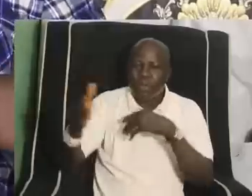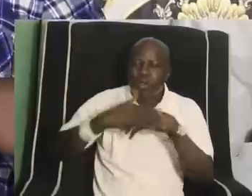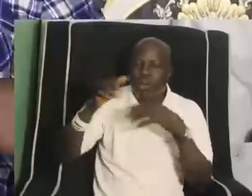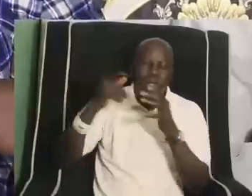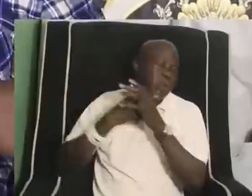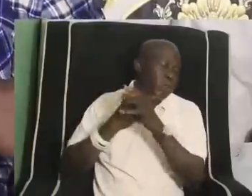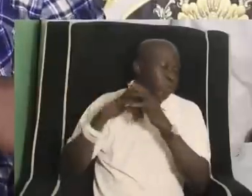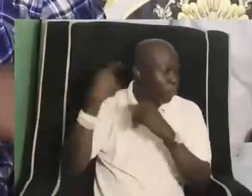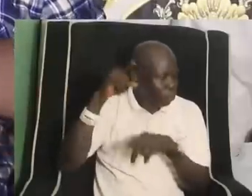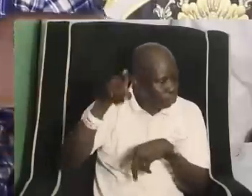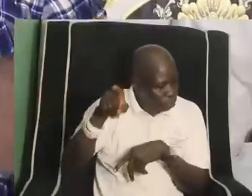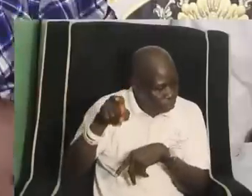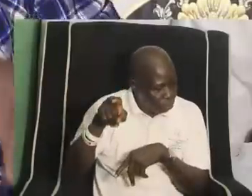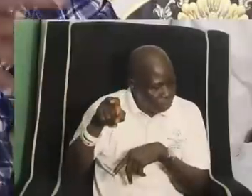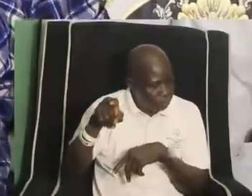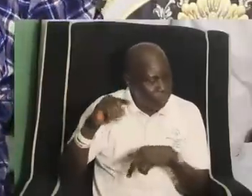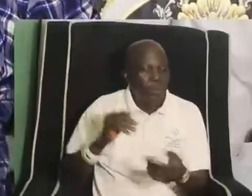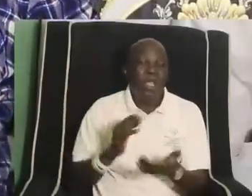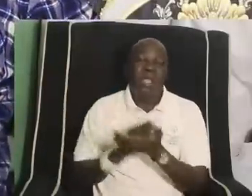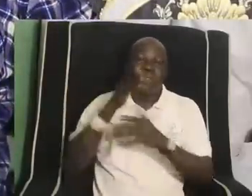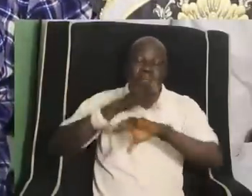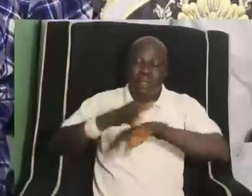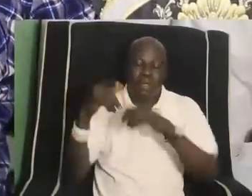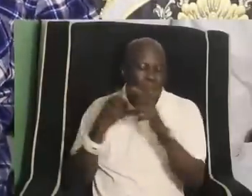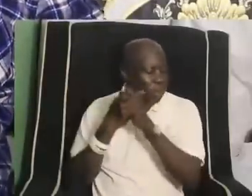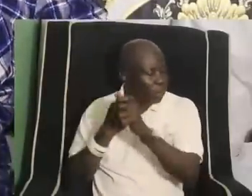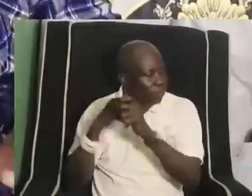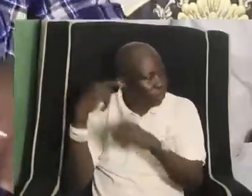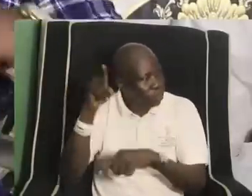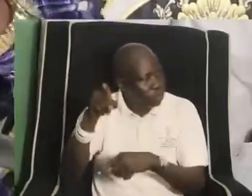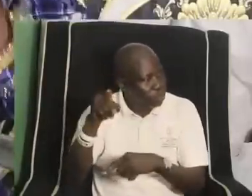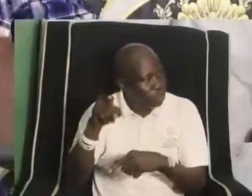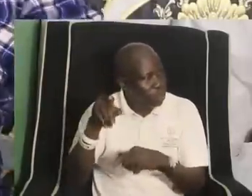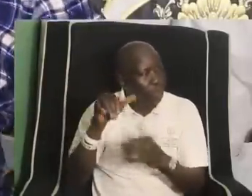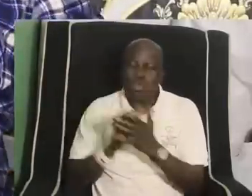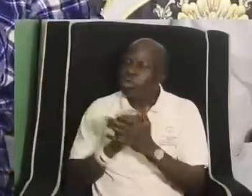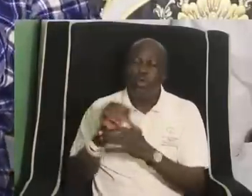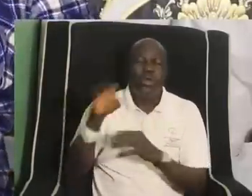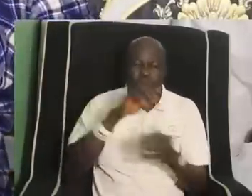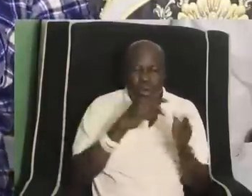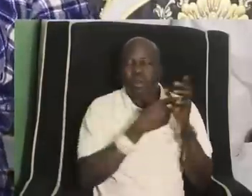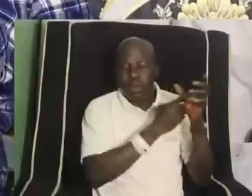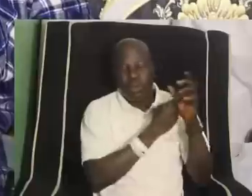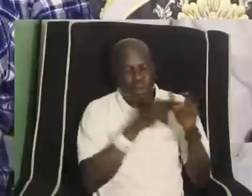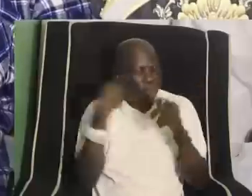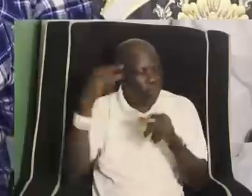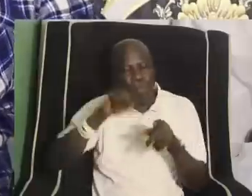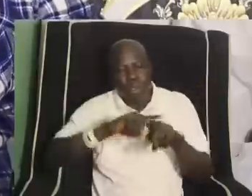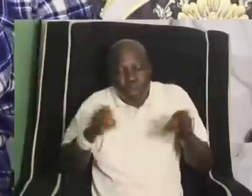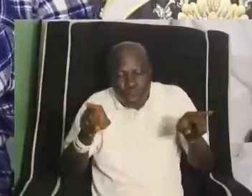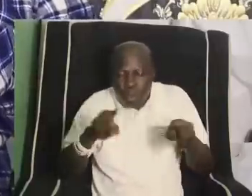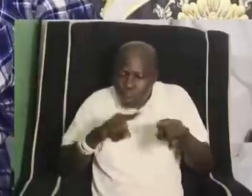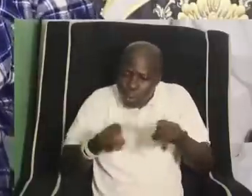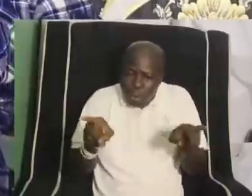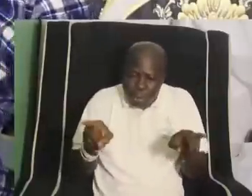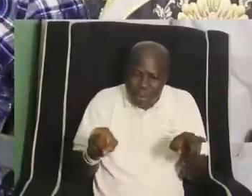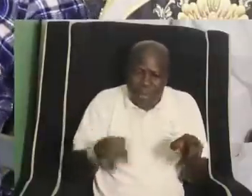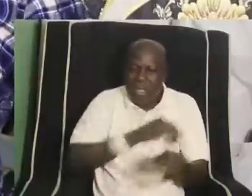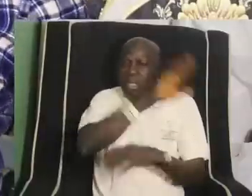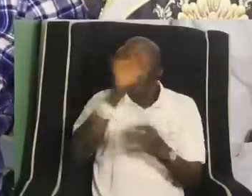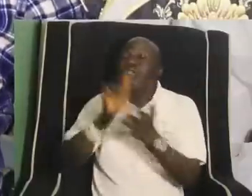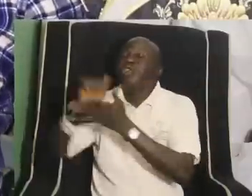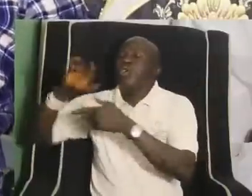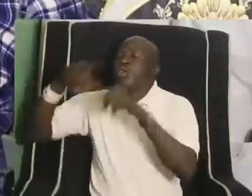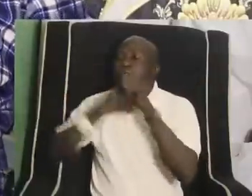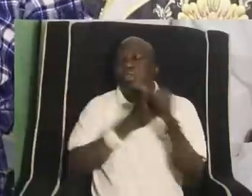fun. He will now run away from you. Bo se sa fun o yen. As he run away from you. Iwo na ma ma sa ni. You too will be running away. Sugbon. But si sare o si